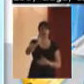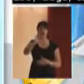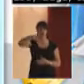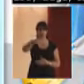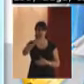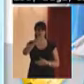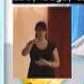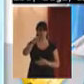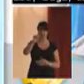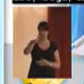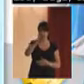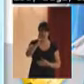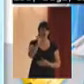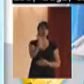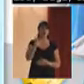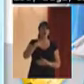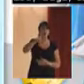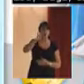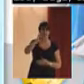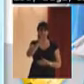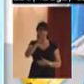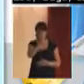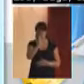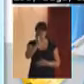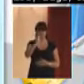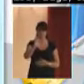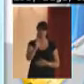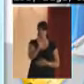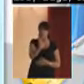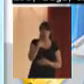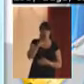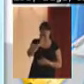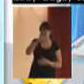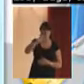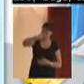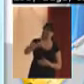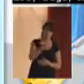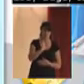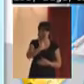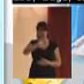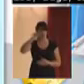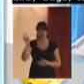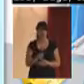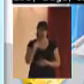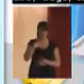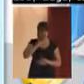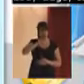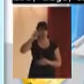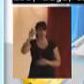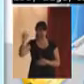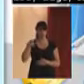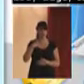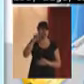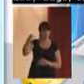Justin Timberlake, Britney Spears, Obama, Ellen DeGeneres, which is a